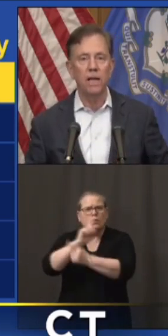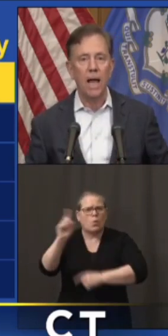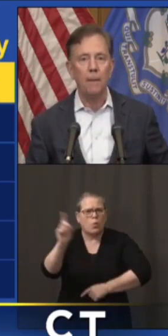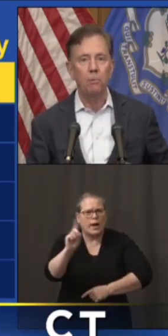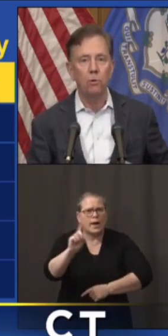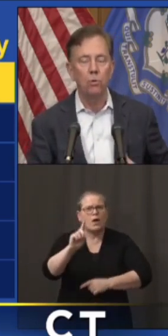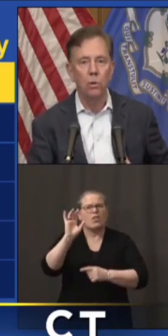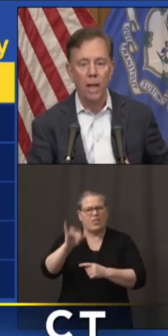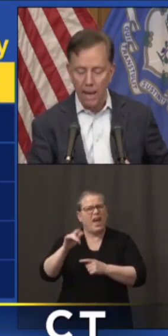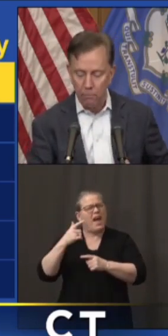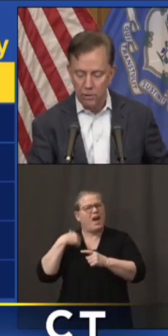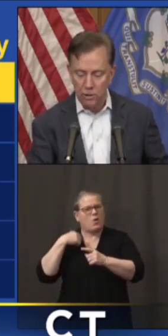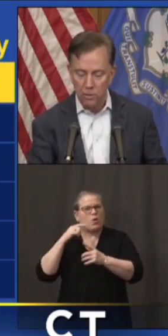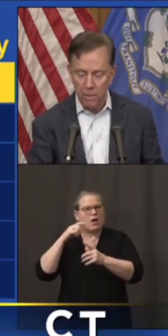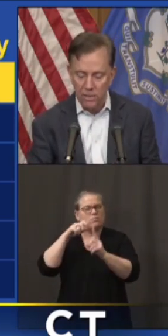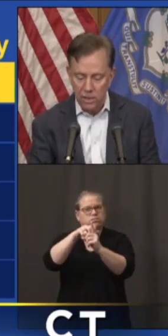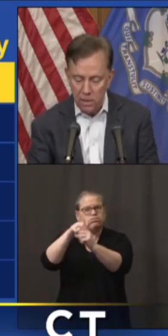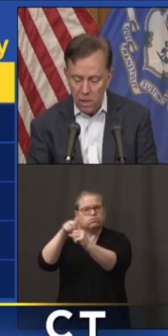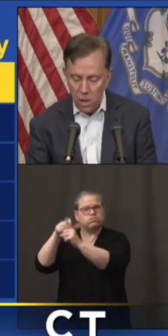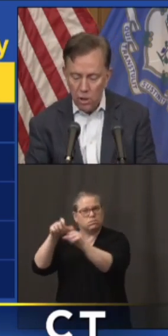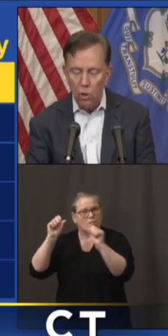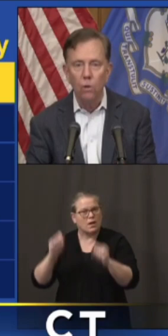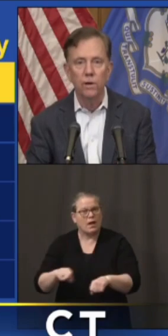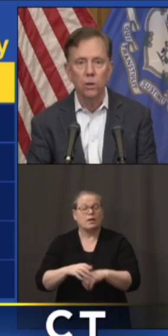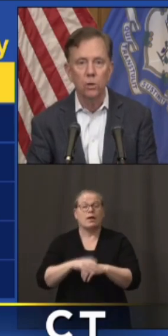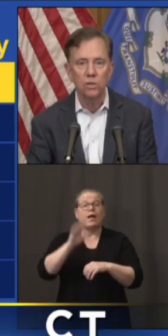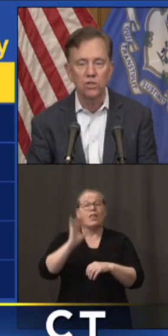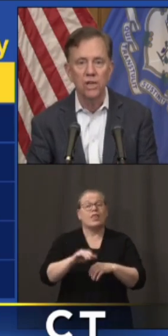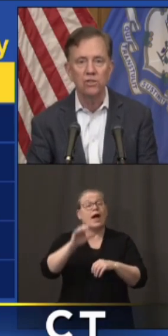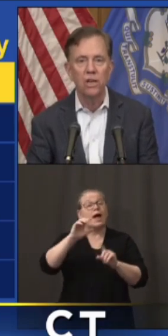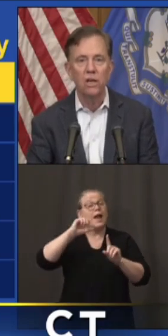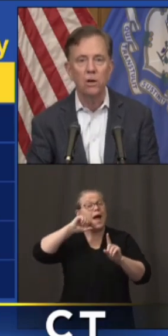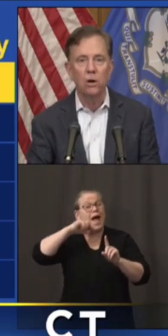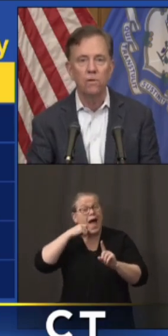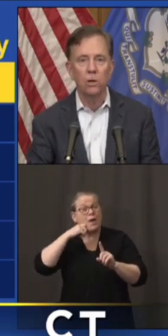up for that Google app, which is amazing. COVID Alert